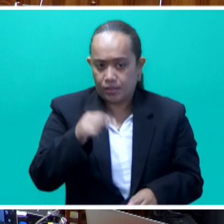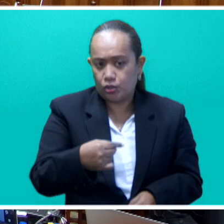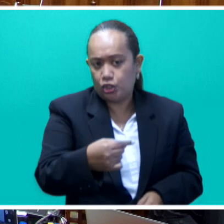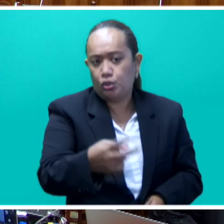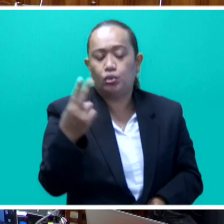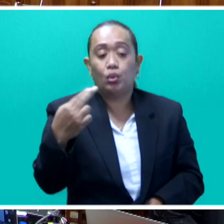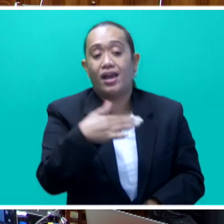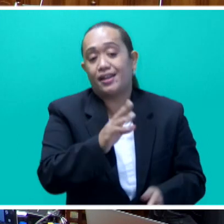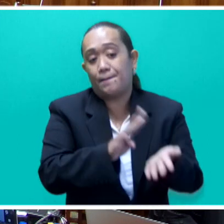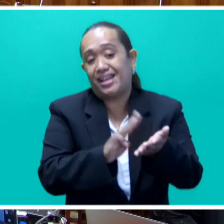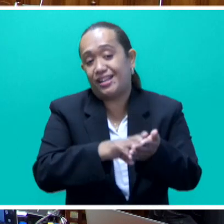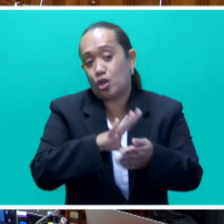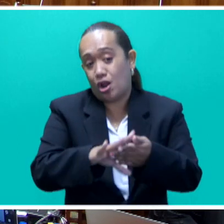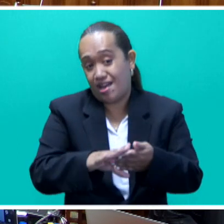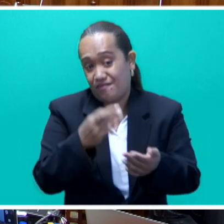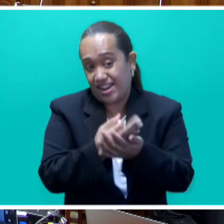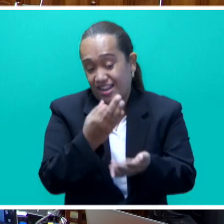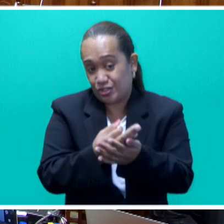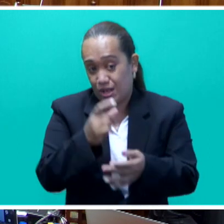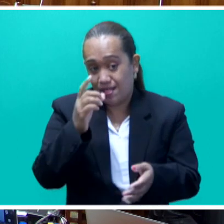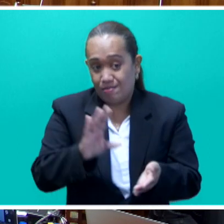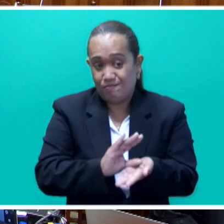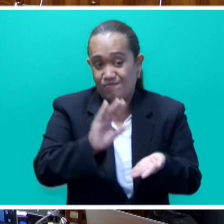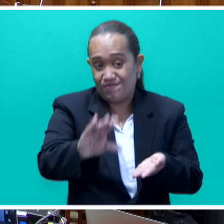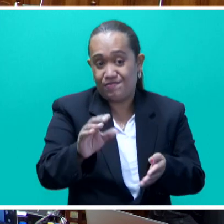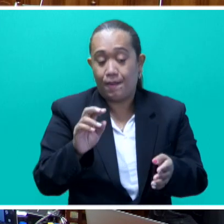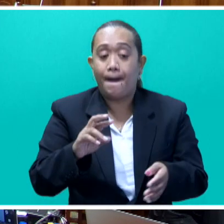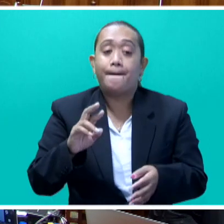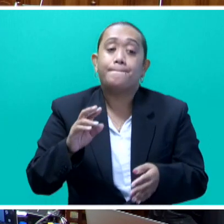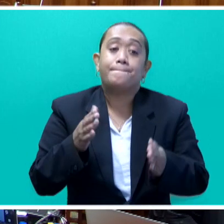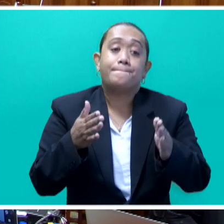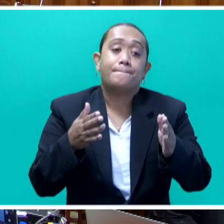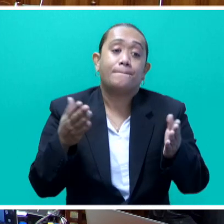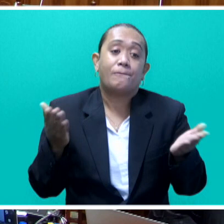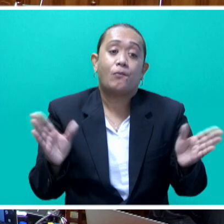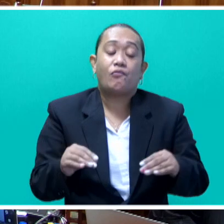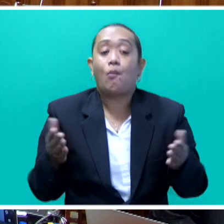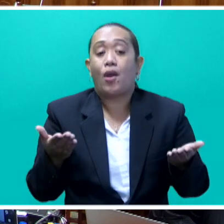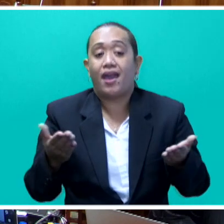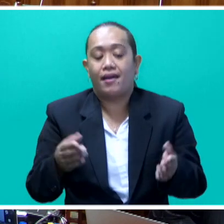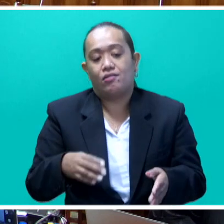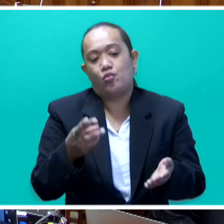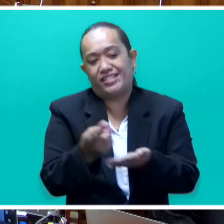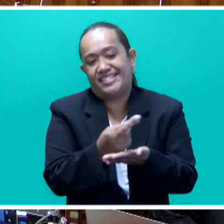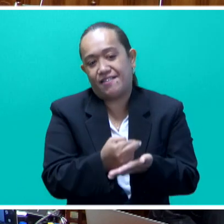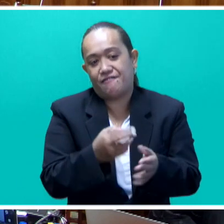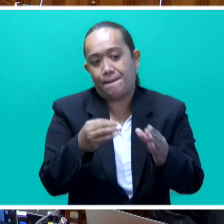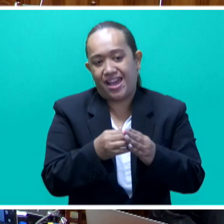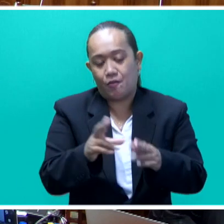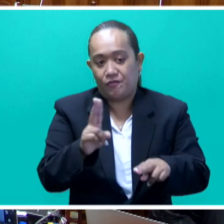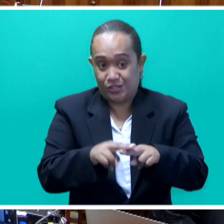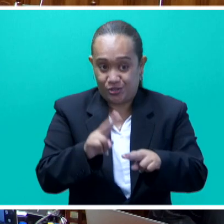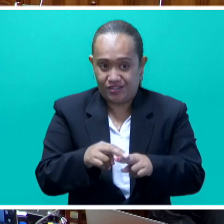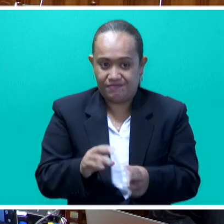financial package rolled out by the Reserve Bank of Fiji and commercial banks, a much needed lifeline to businesses, as announced by the Honourable Minister